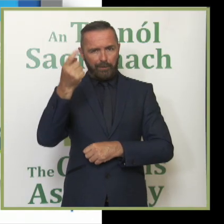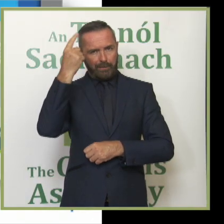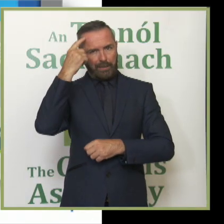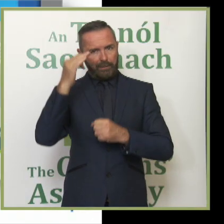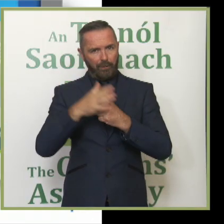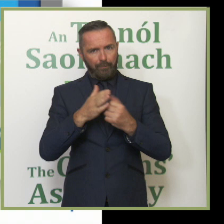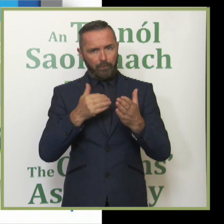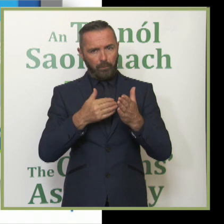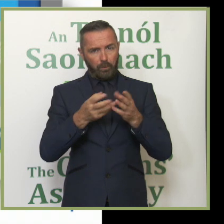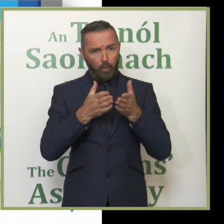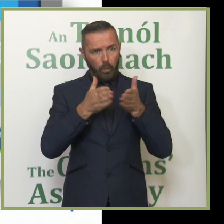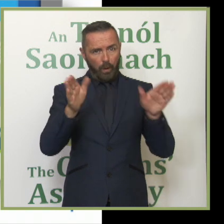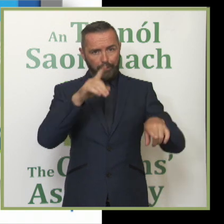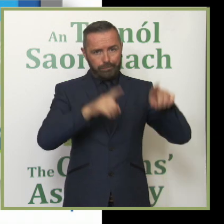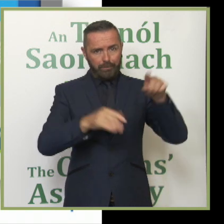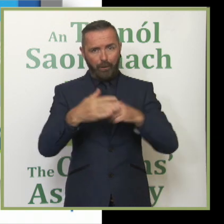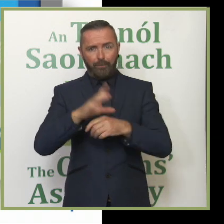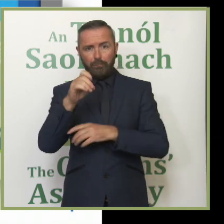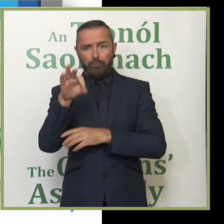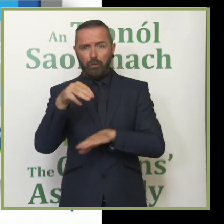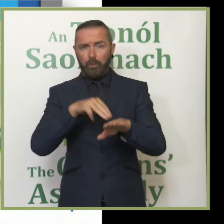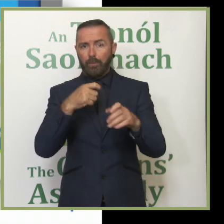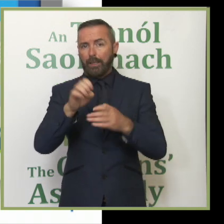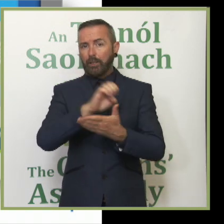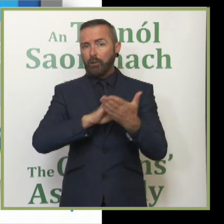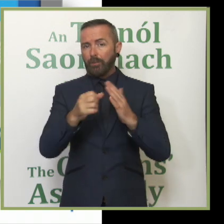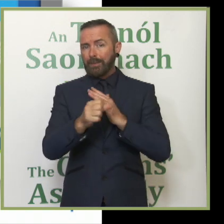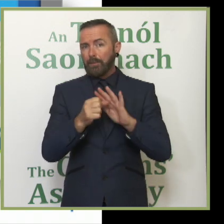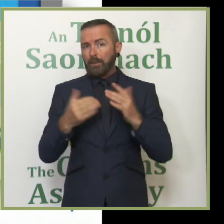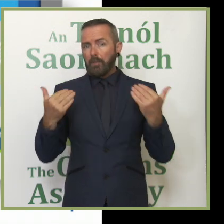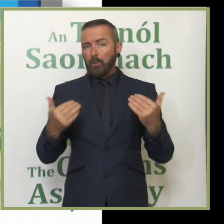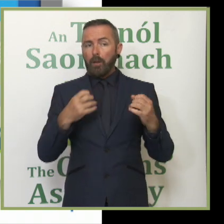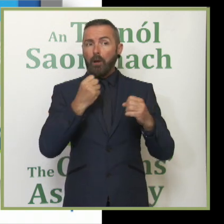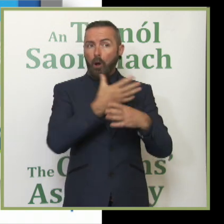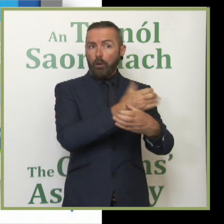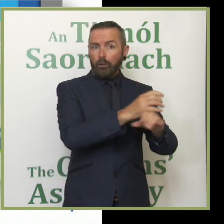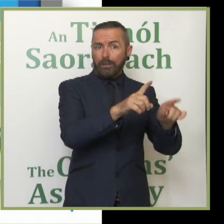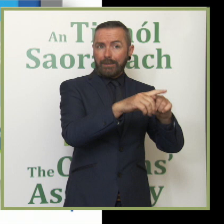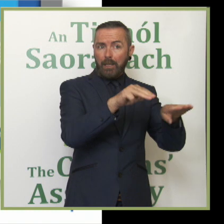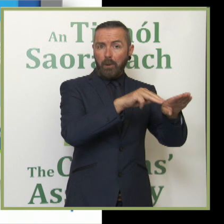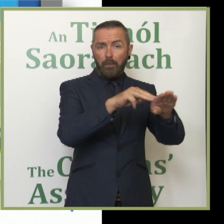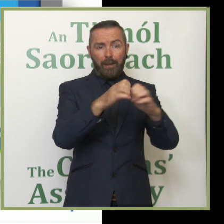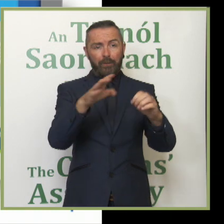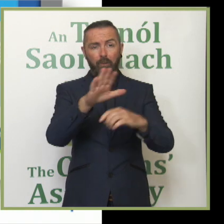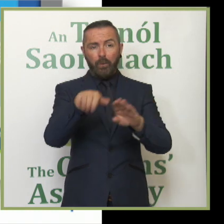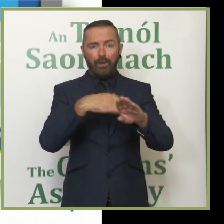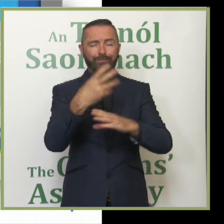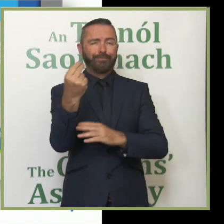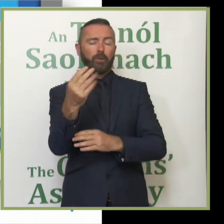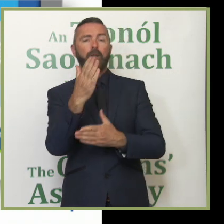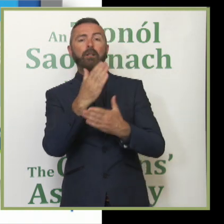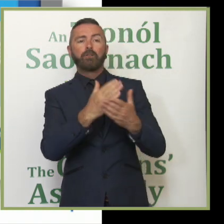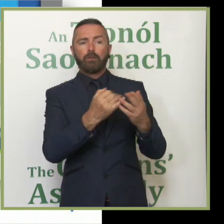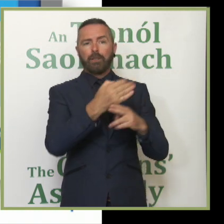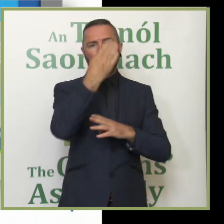drugs problems that European countries experience. They're not all experienced to the same extent everywhere. Some of those are present